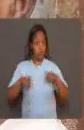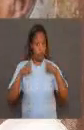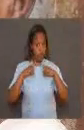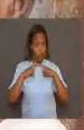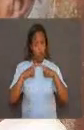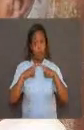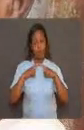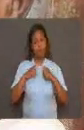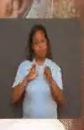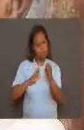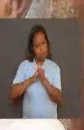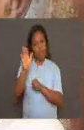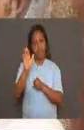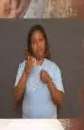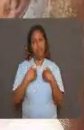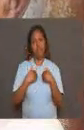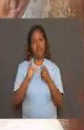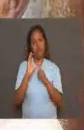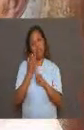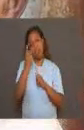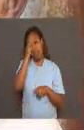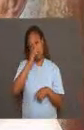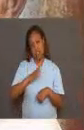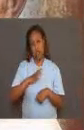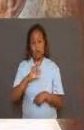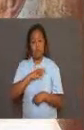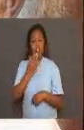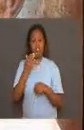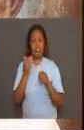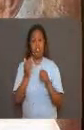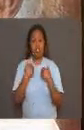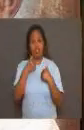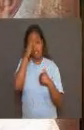communicate efficiently with someone in France.